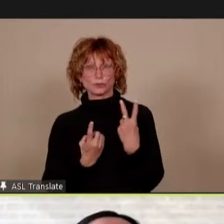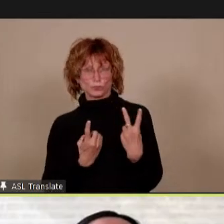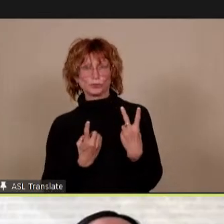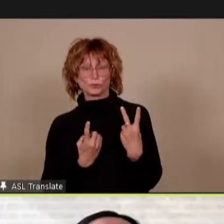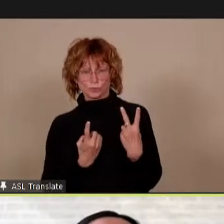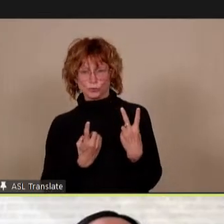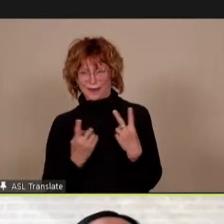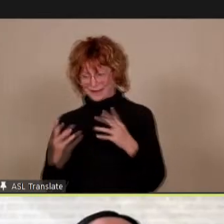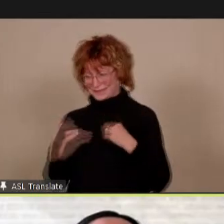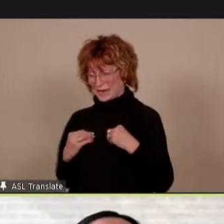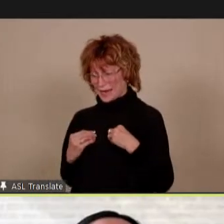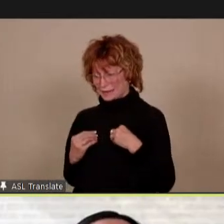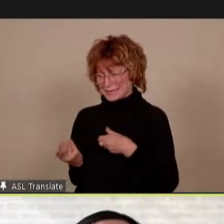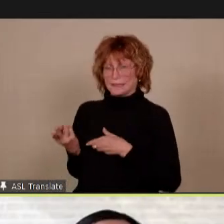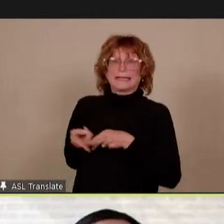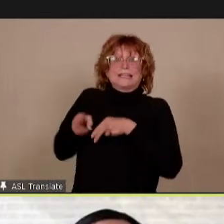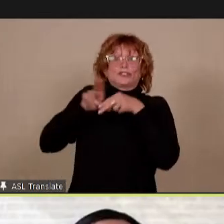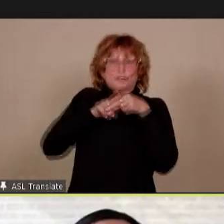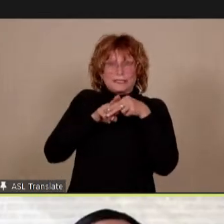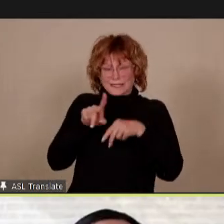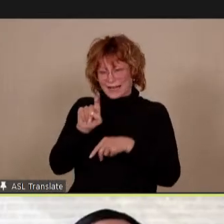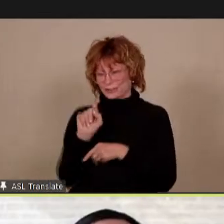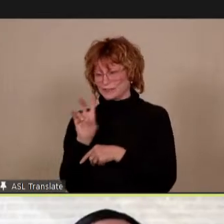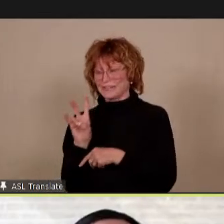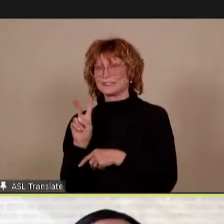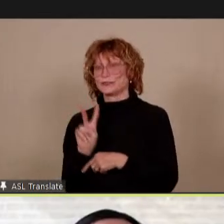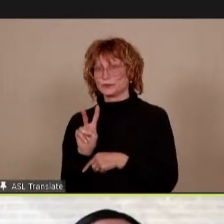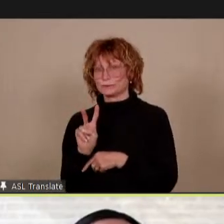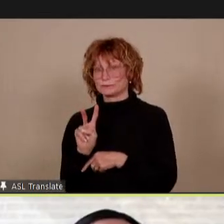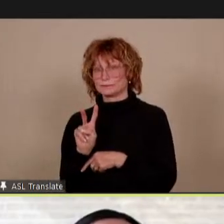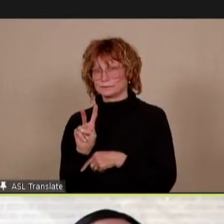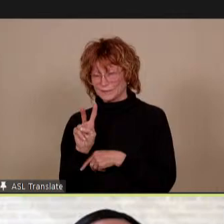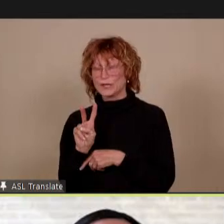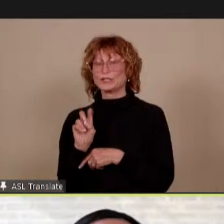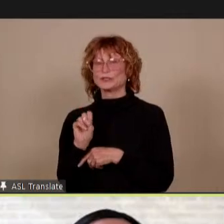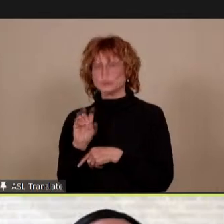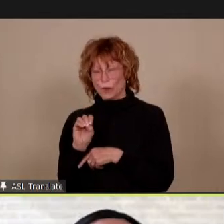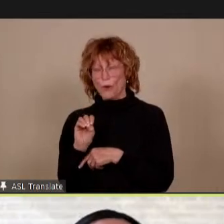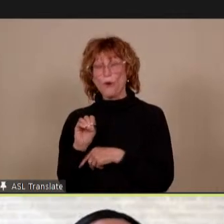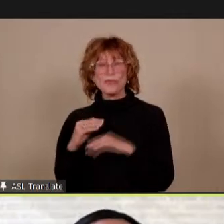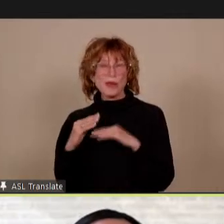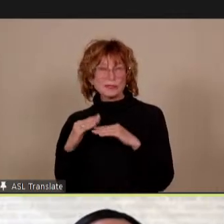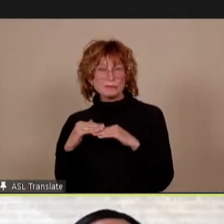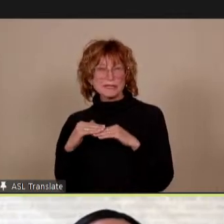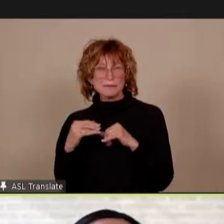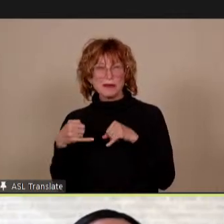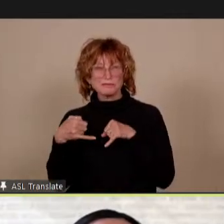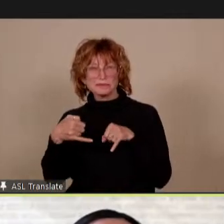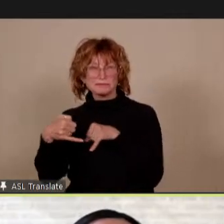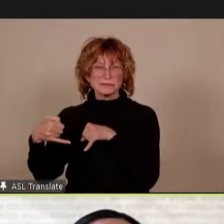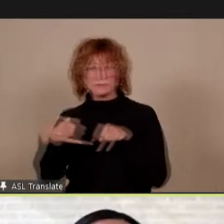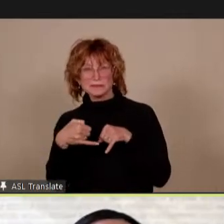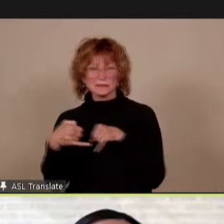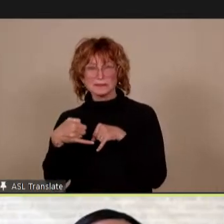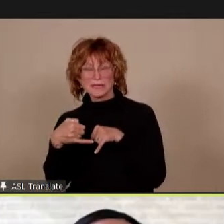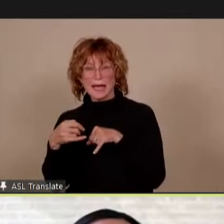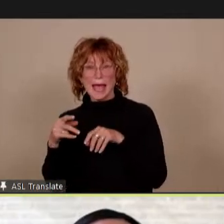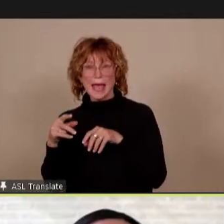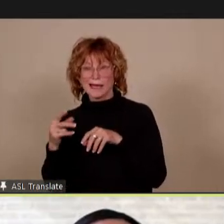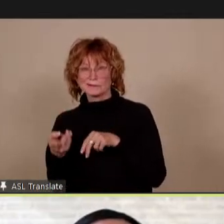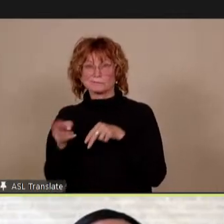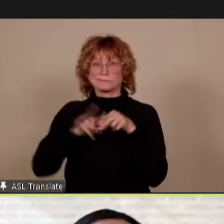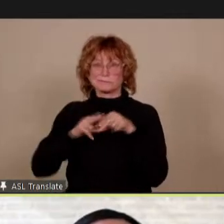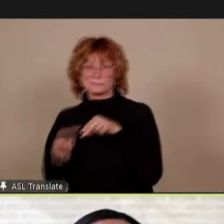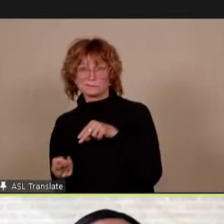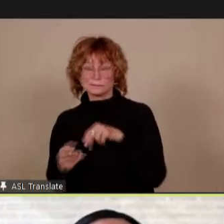the difference and actually increased by 172. So there was some minimal population shifting over there.